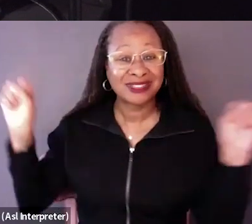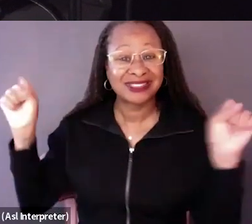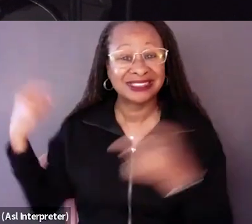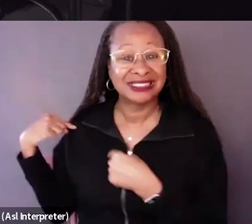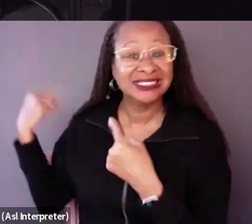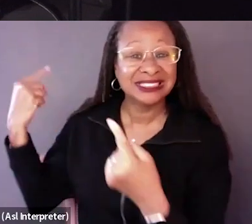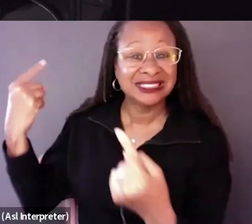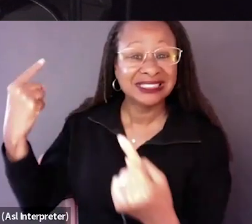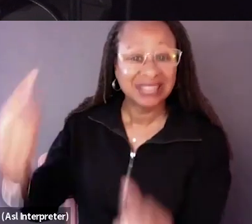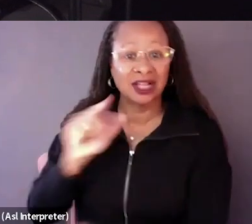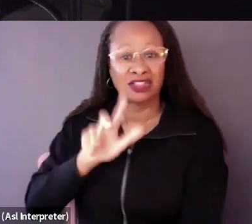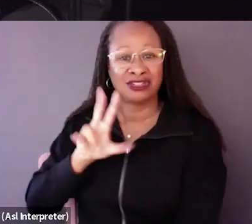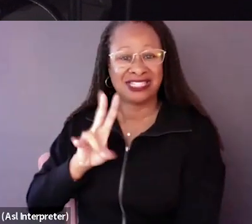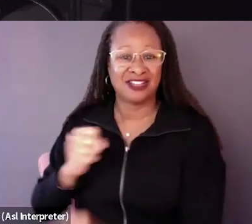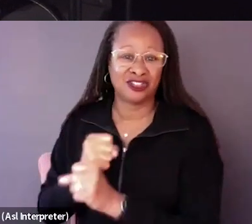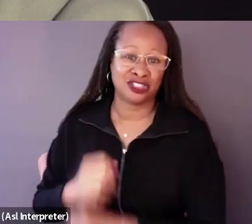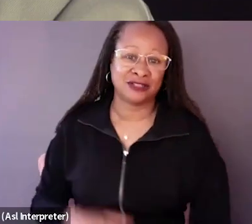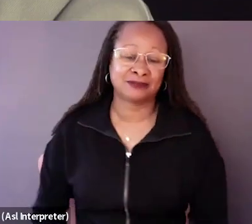know.